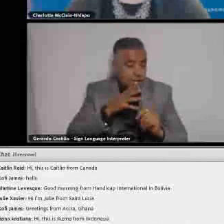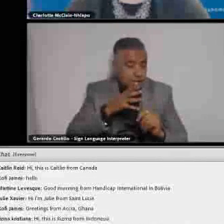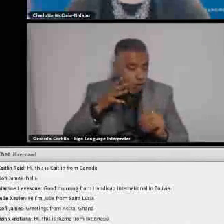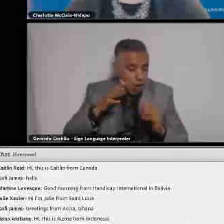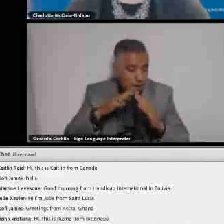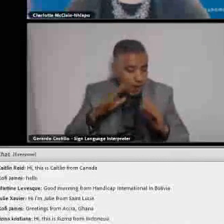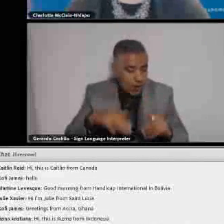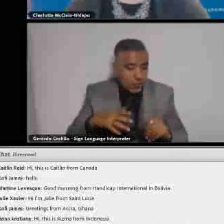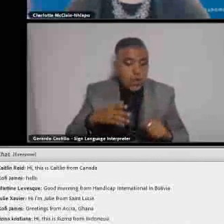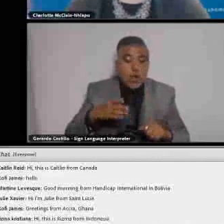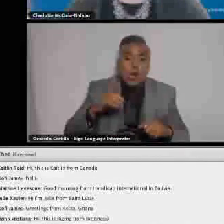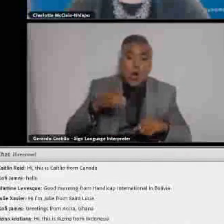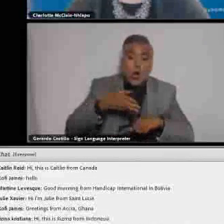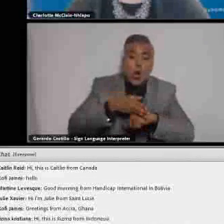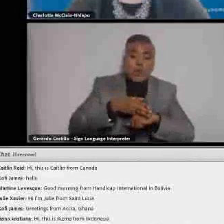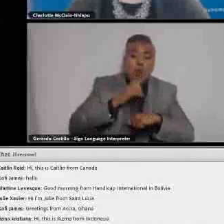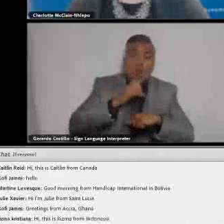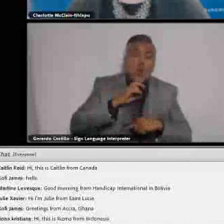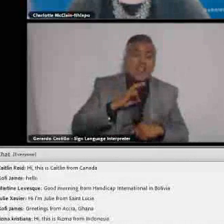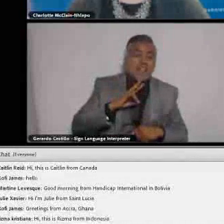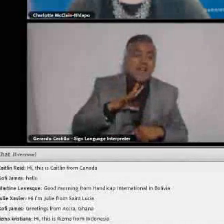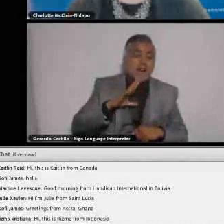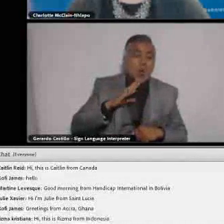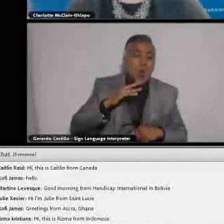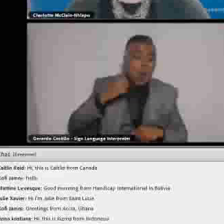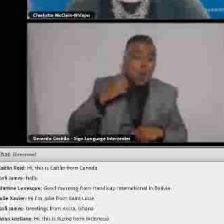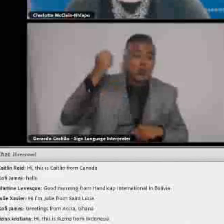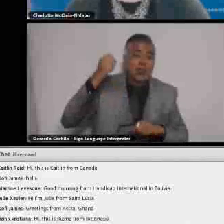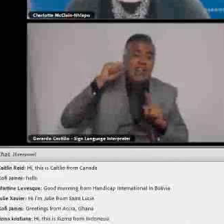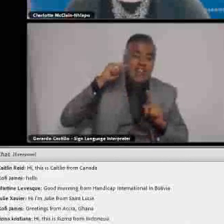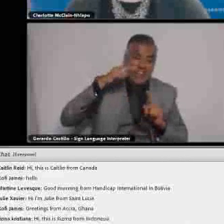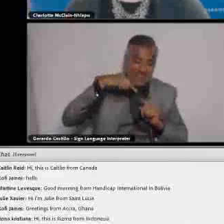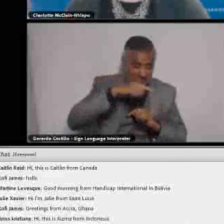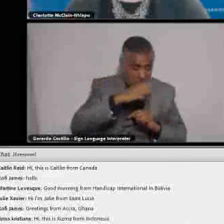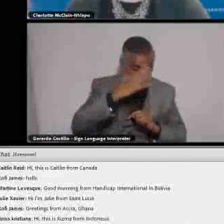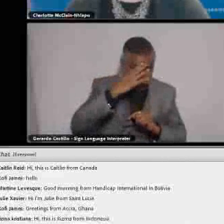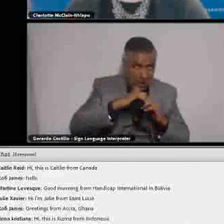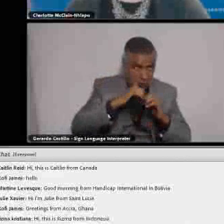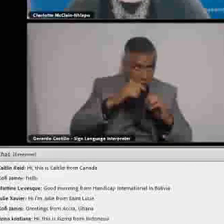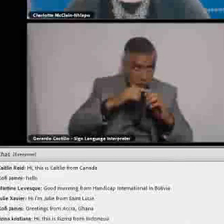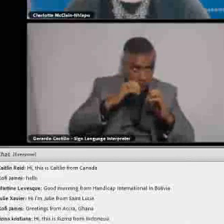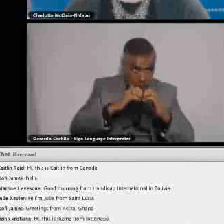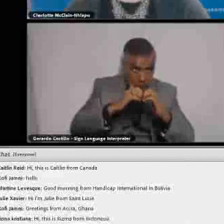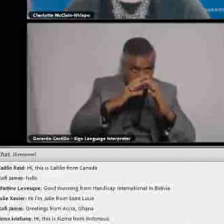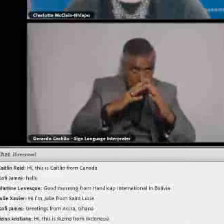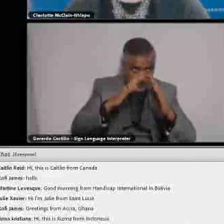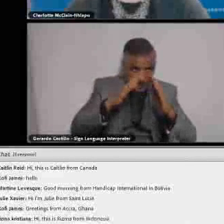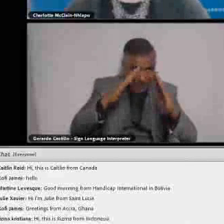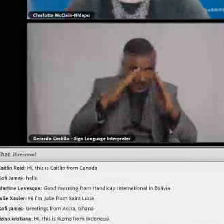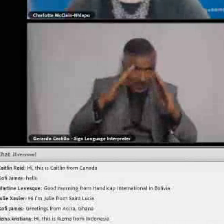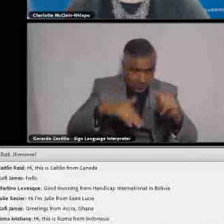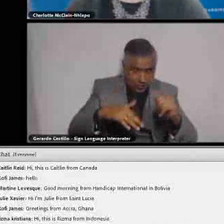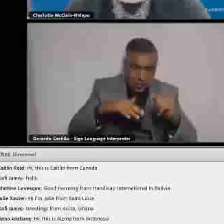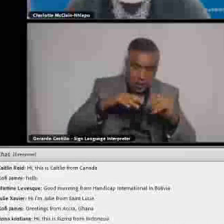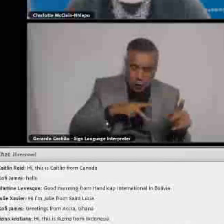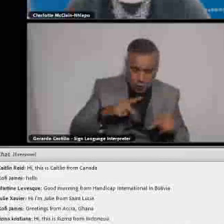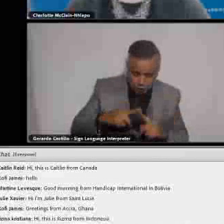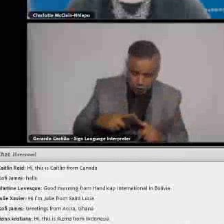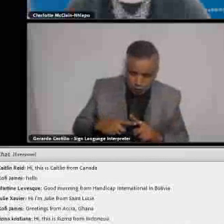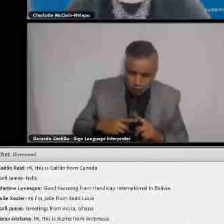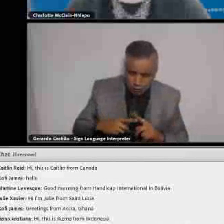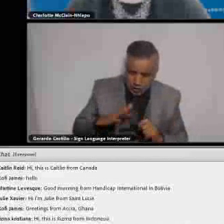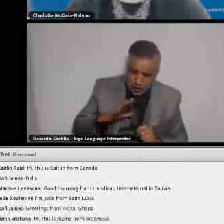carpenters that were 75 years and older knew how to rebuild the house according to the techniques that